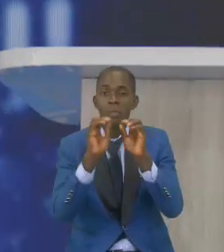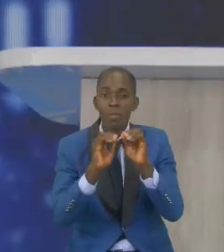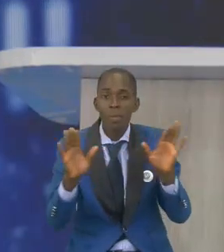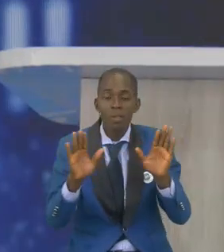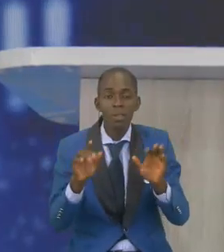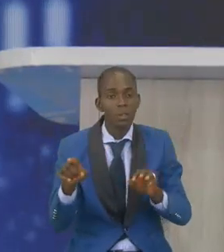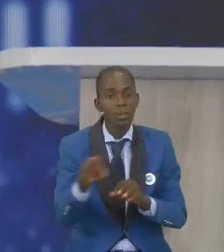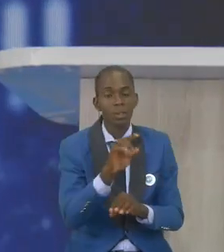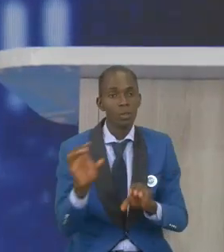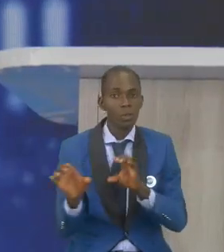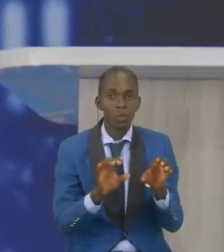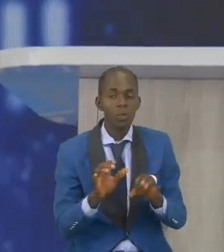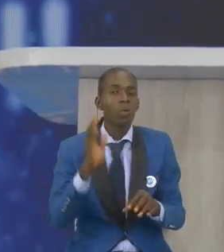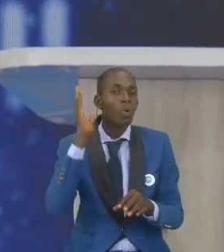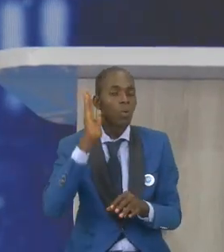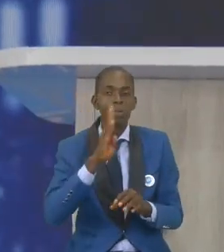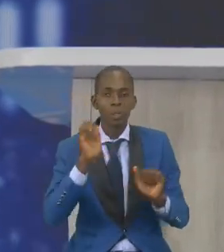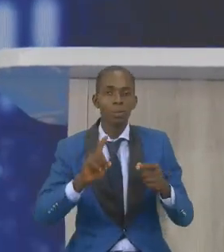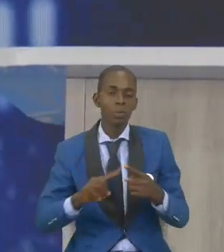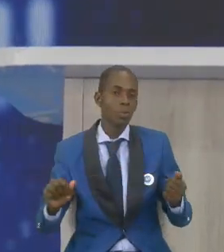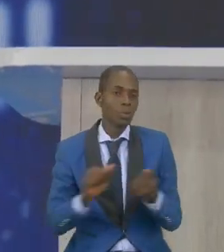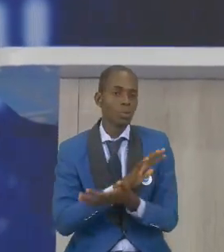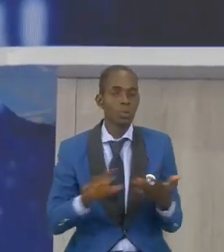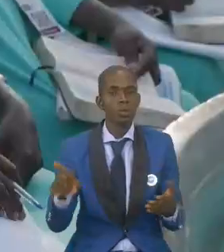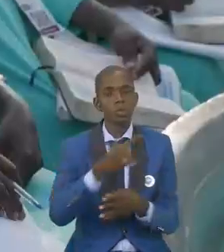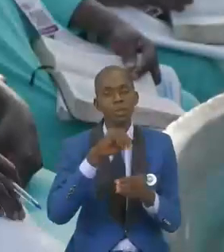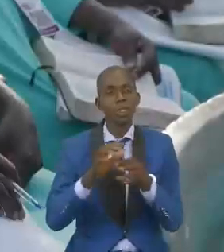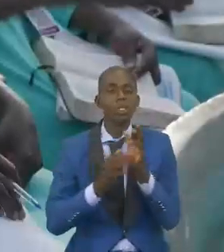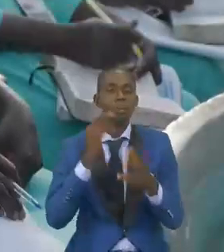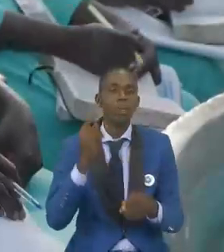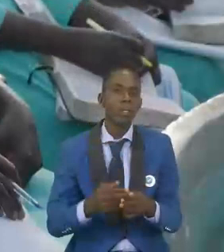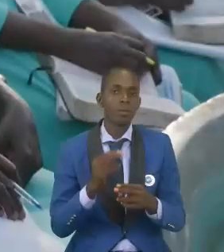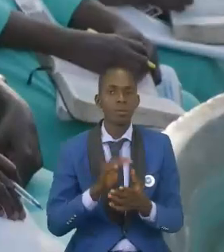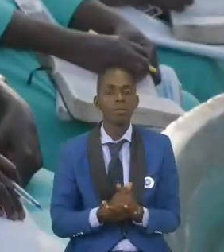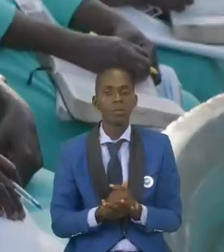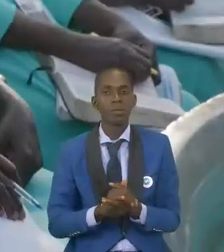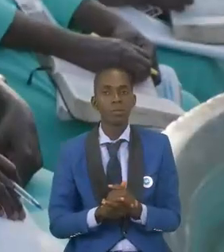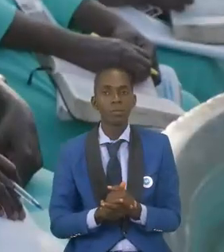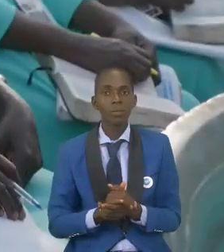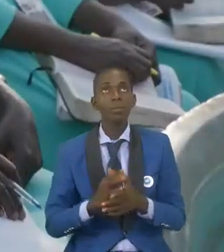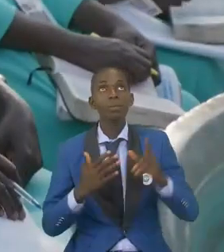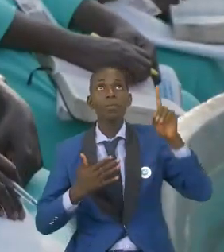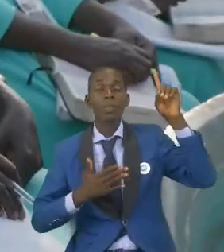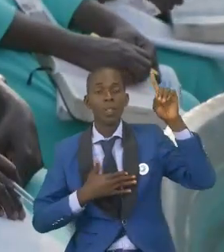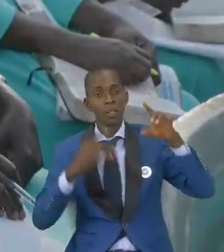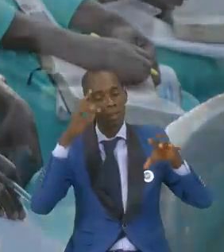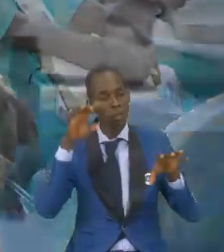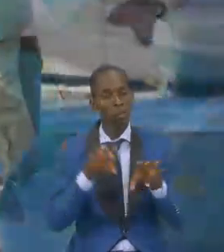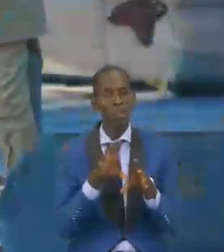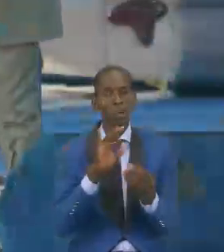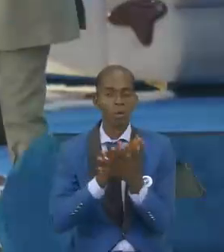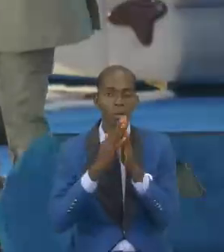do will be able to destroy you in Jesus' name. Amen. My covenant of peace shall